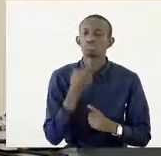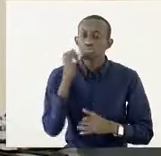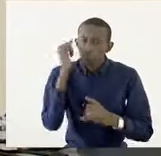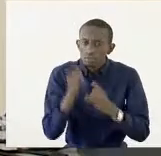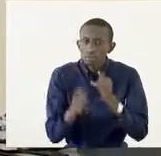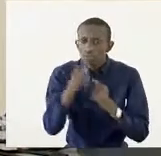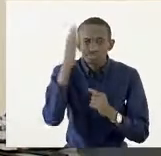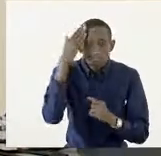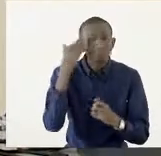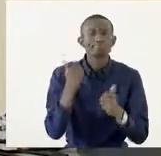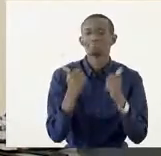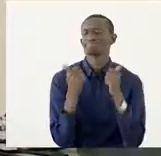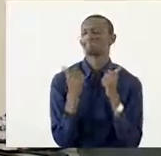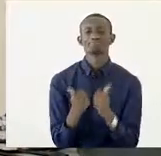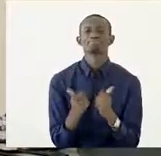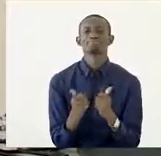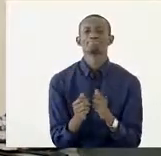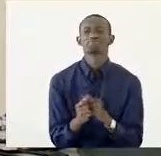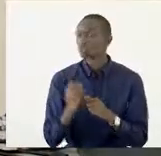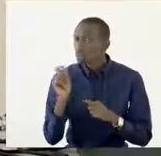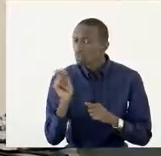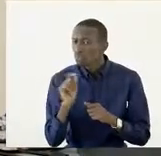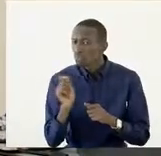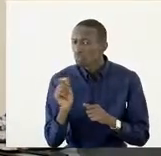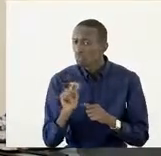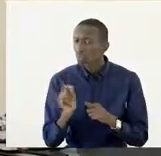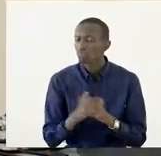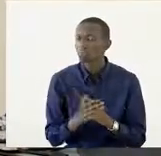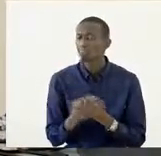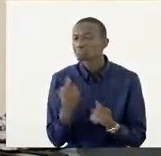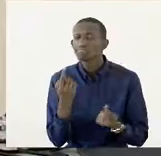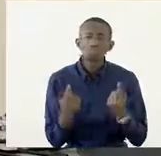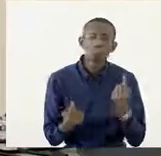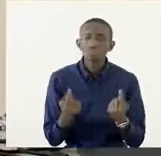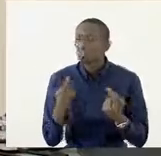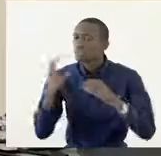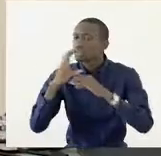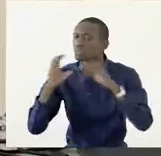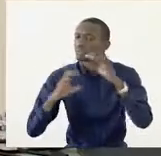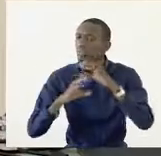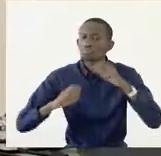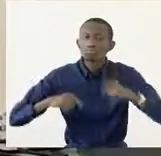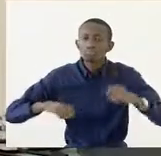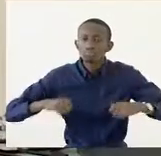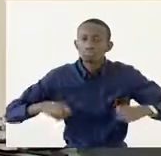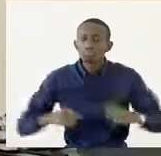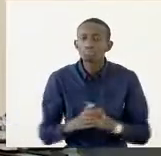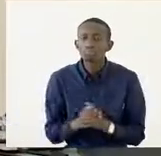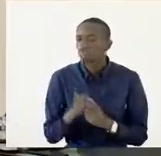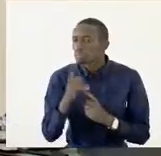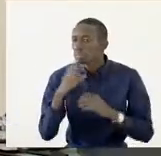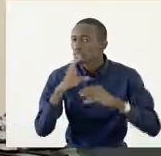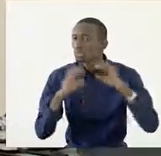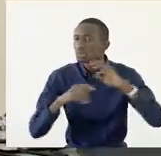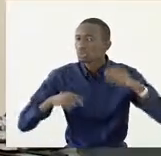able at least to write some chemical reactions. So those chemical